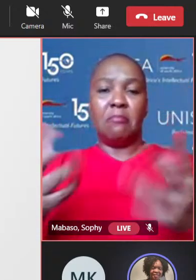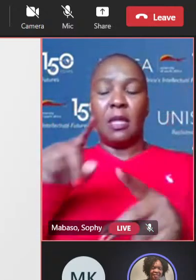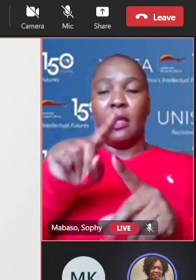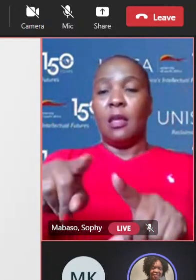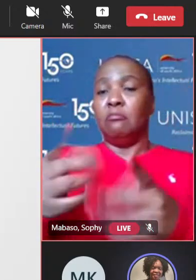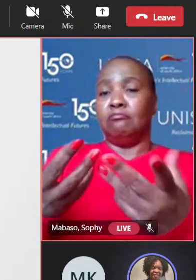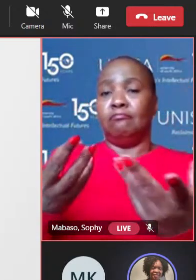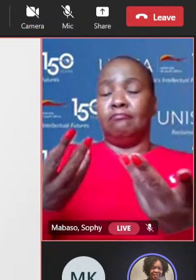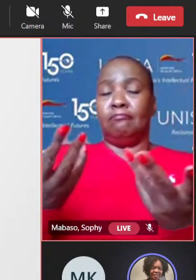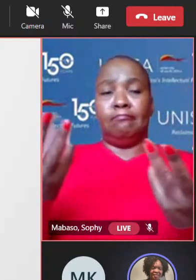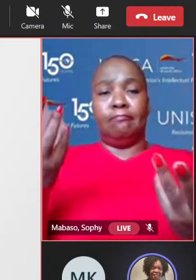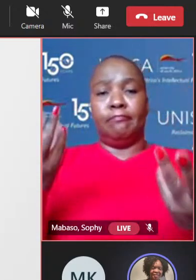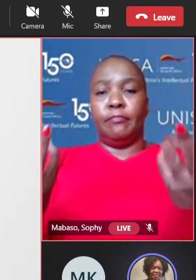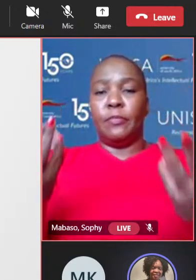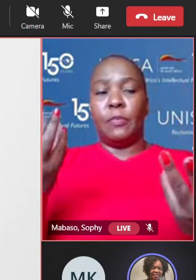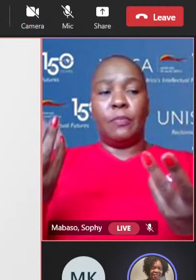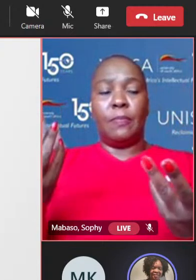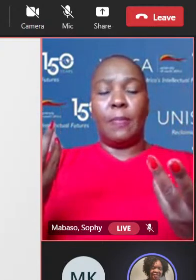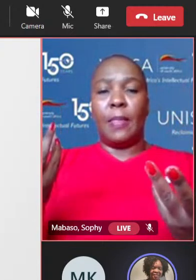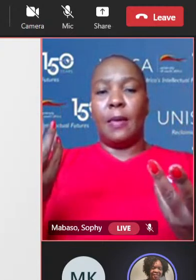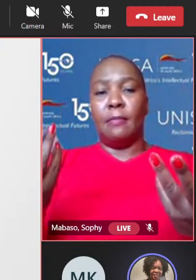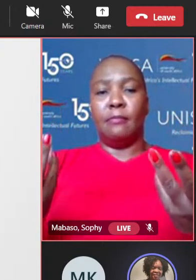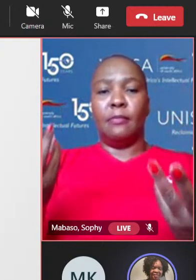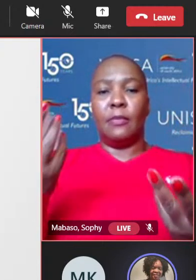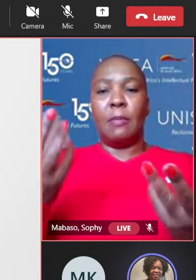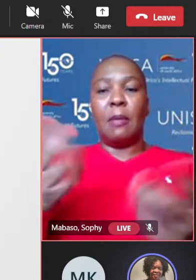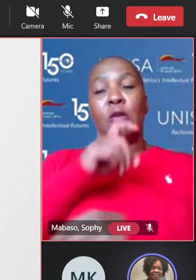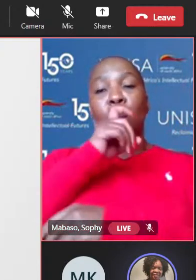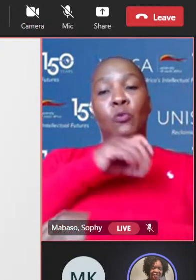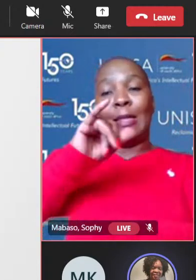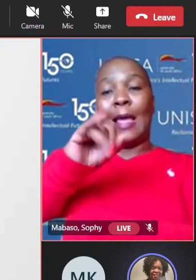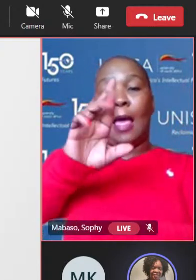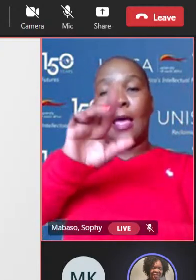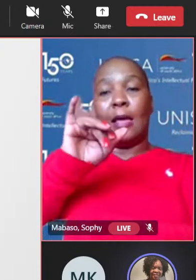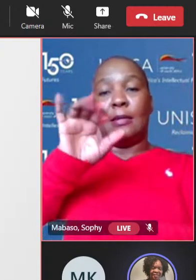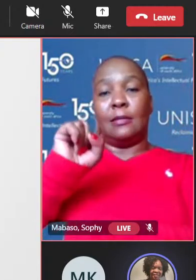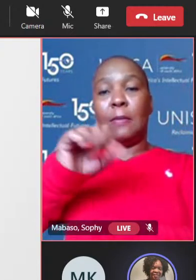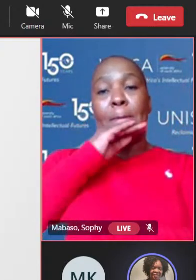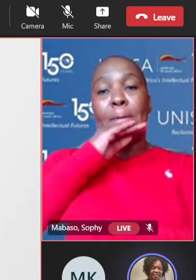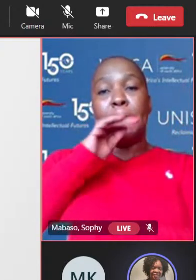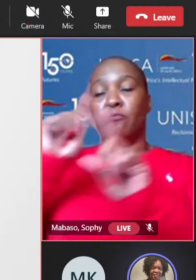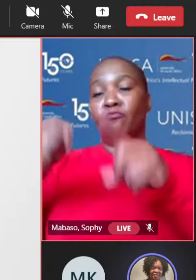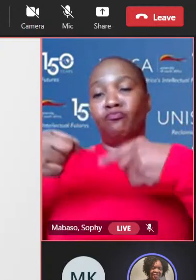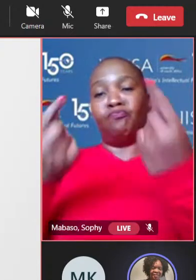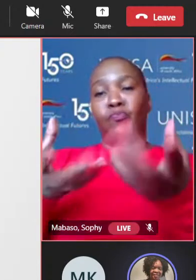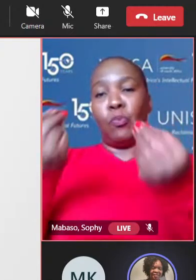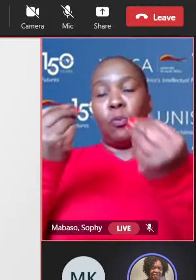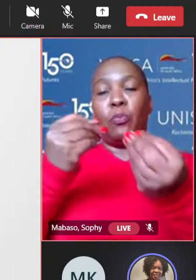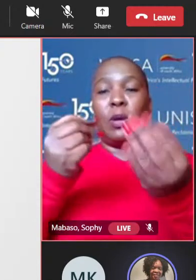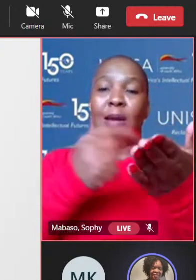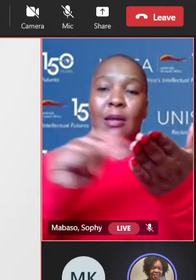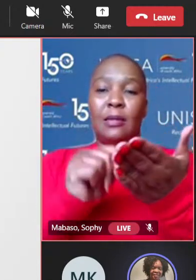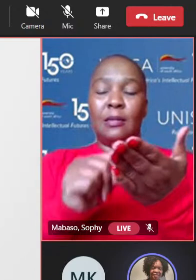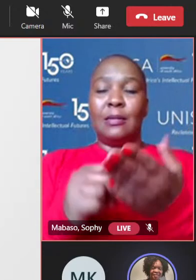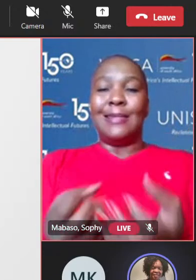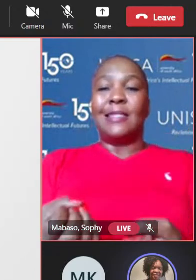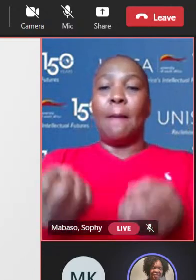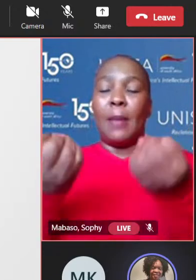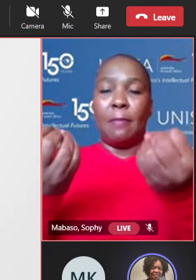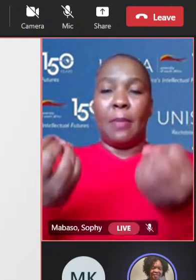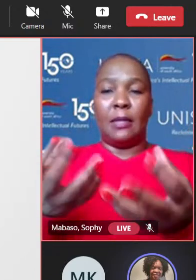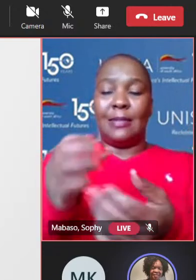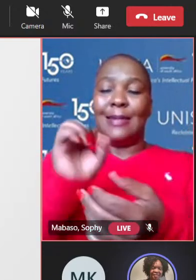if you didn't use IRIS, you're not going to get a mark for it. And there's no supplementary, there's no